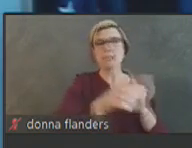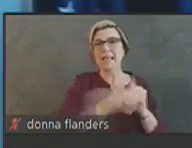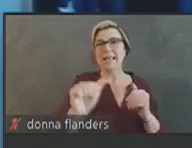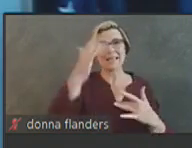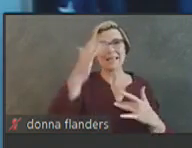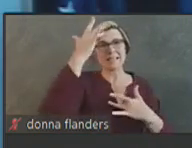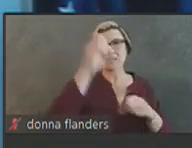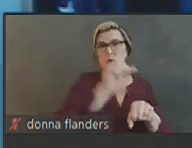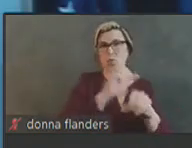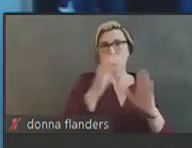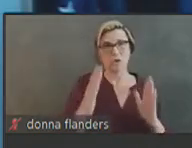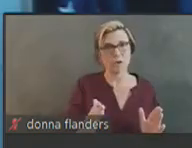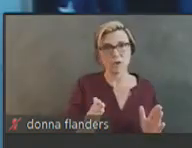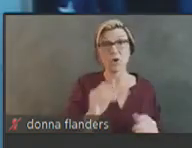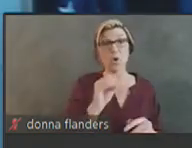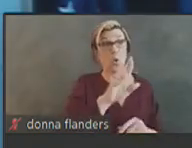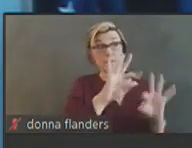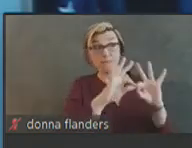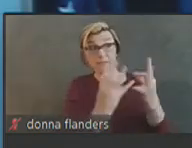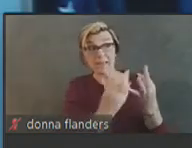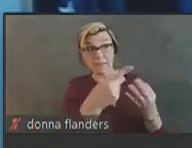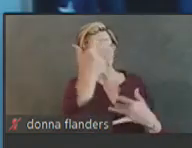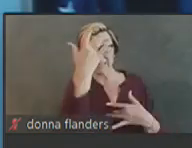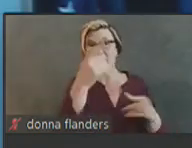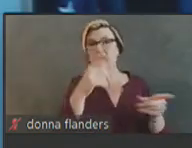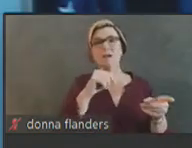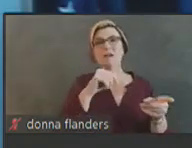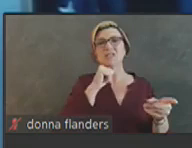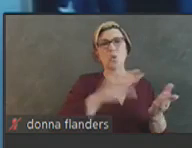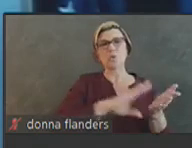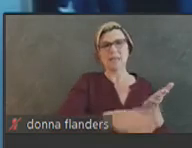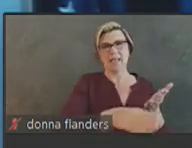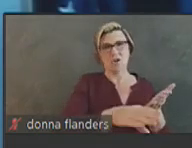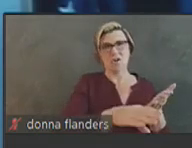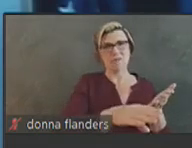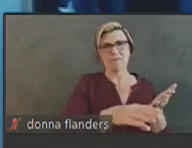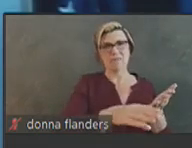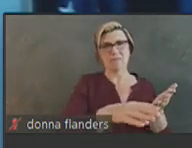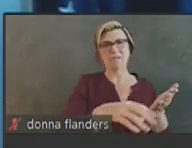for a sick relative or family member to come to work.